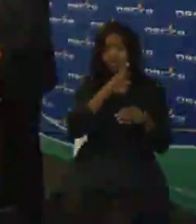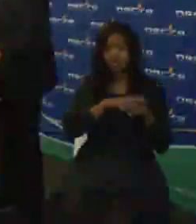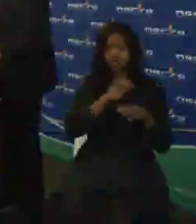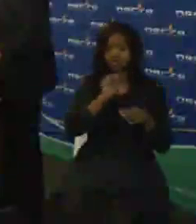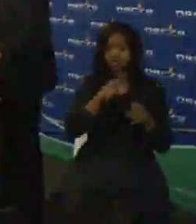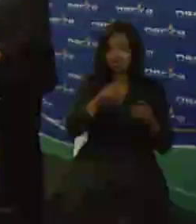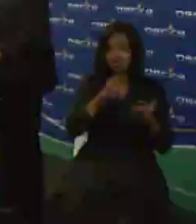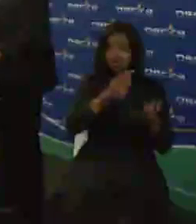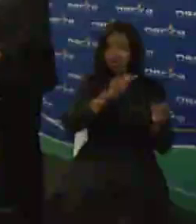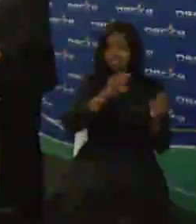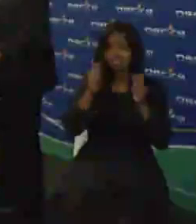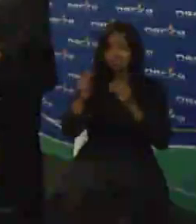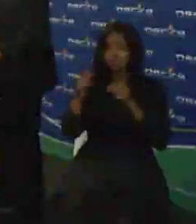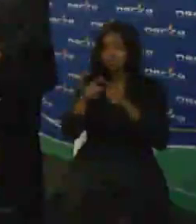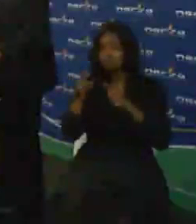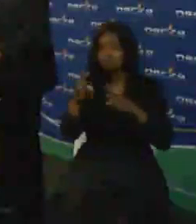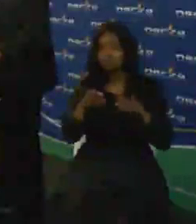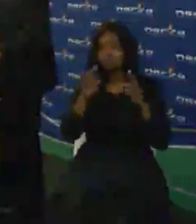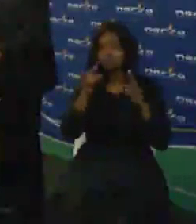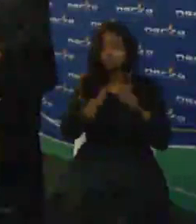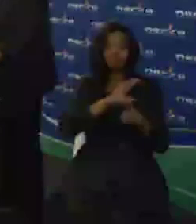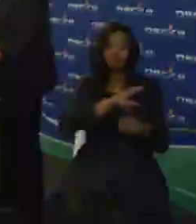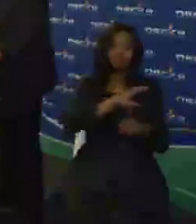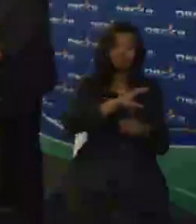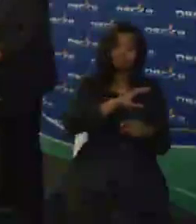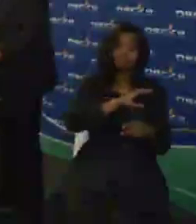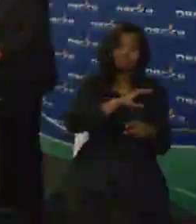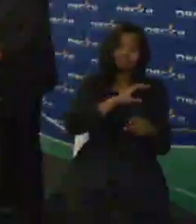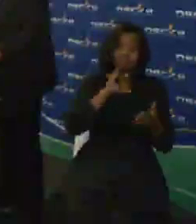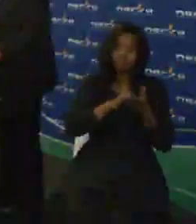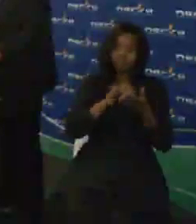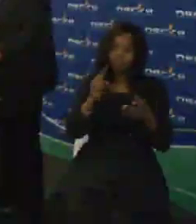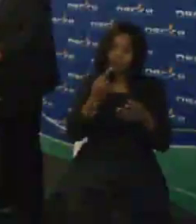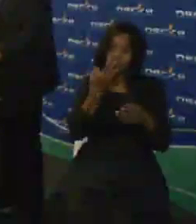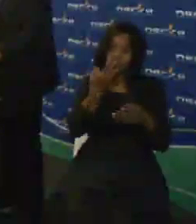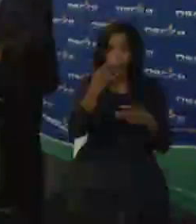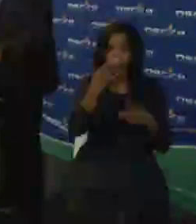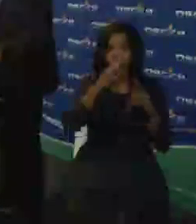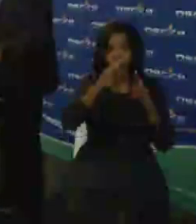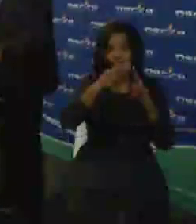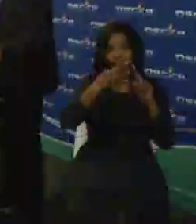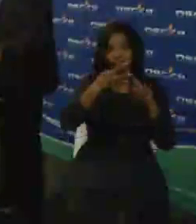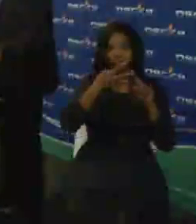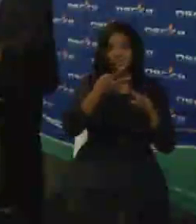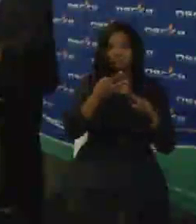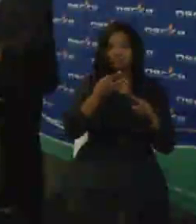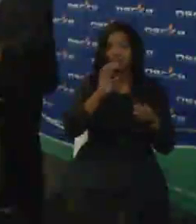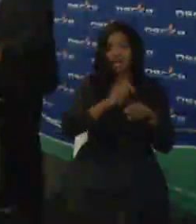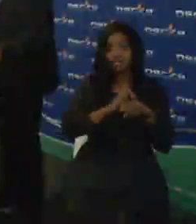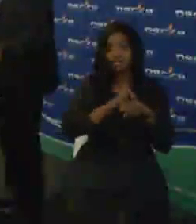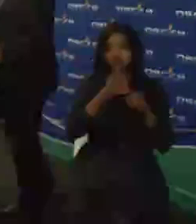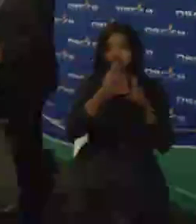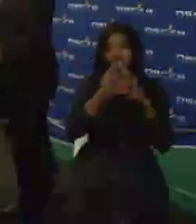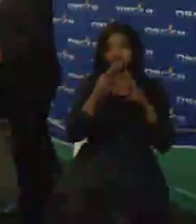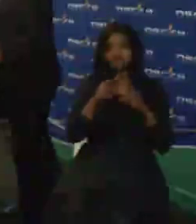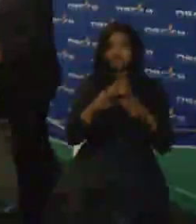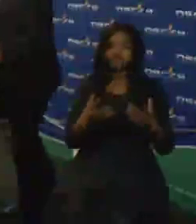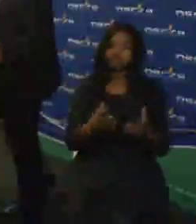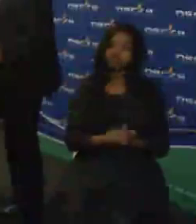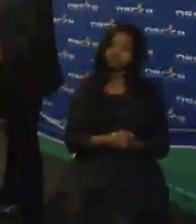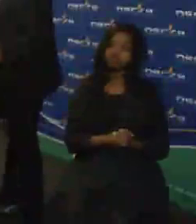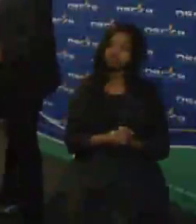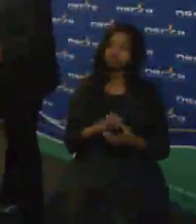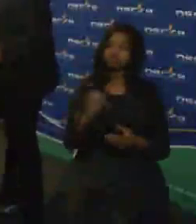simply transferring the risk to customers? Those are the three key questions that I would respond to.